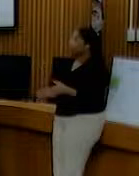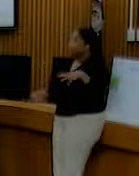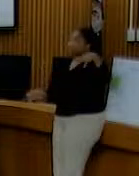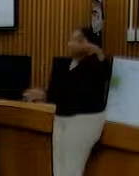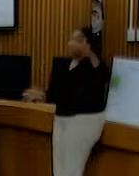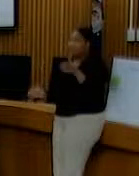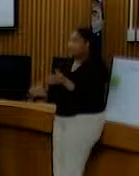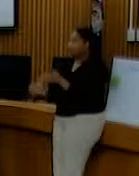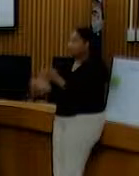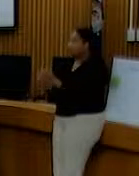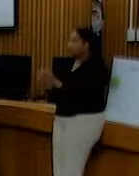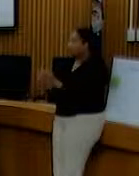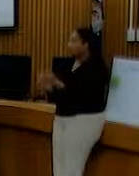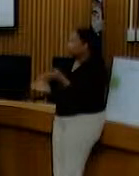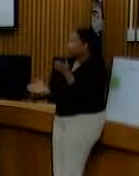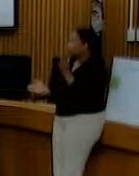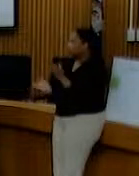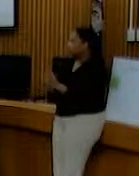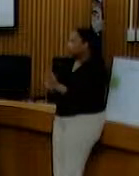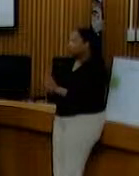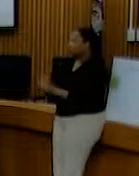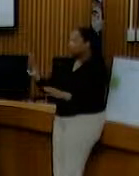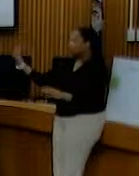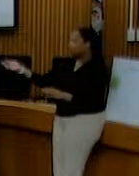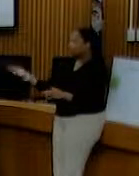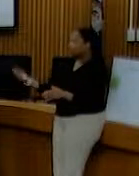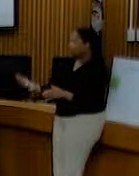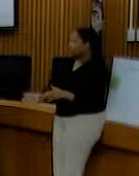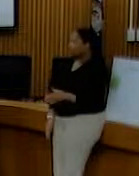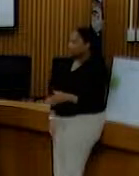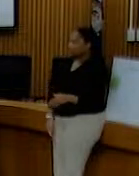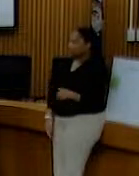reflection, but it should be aligned with data. And so it's like,